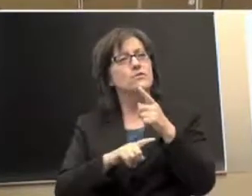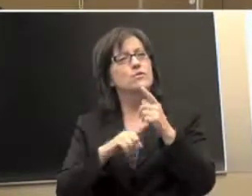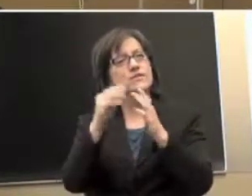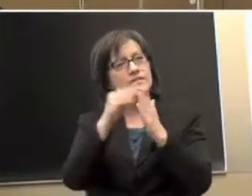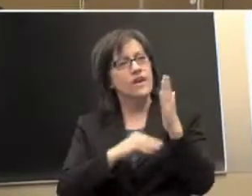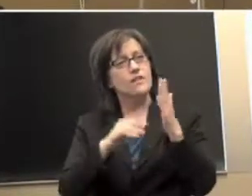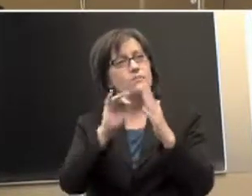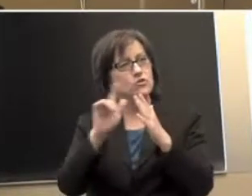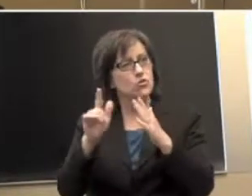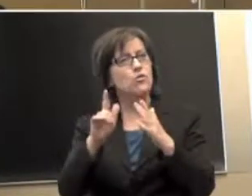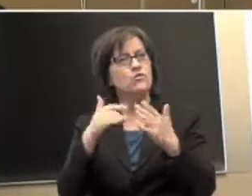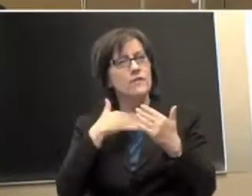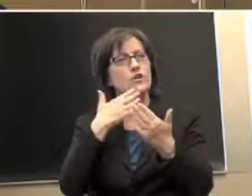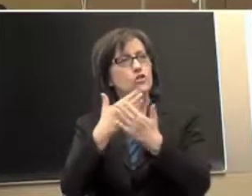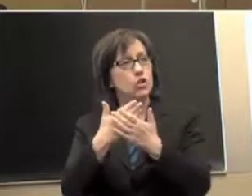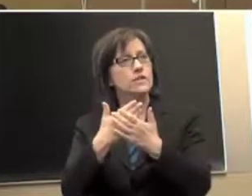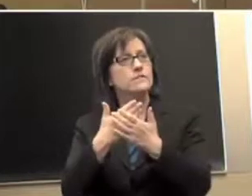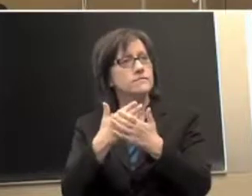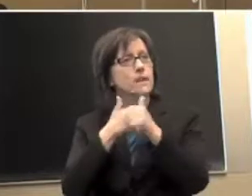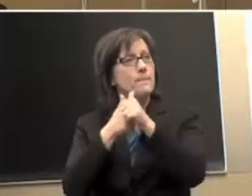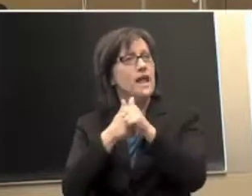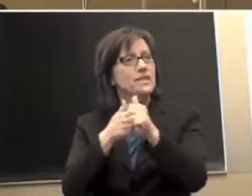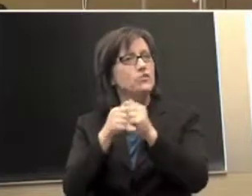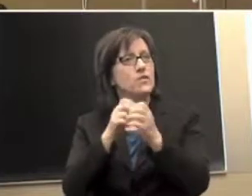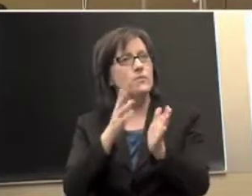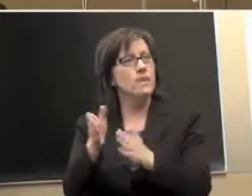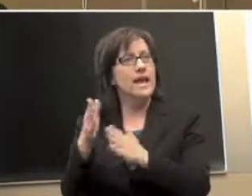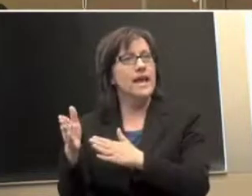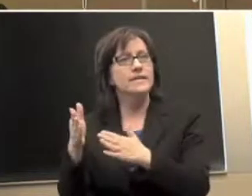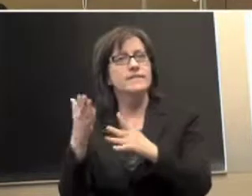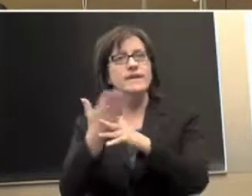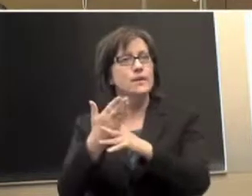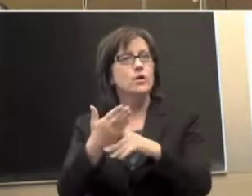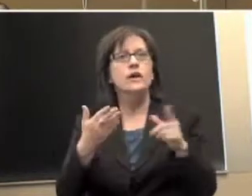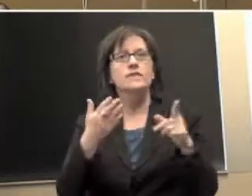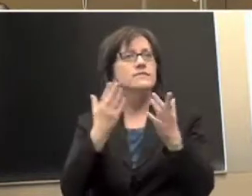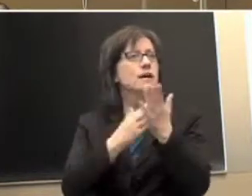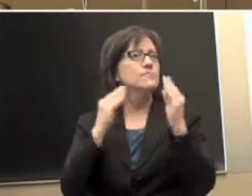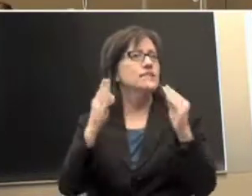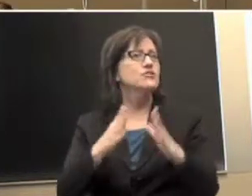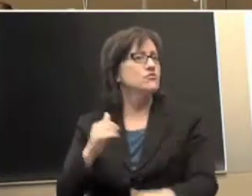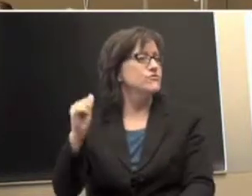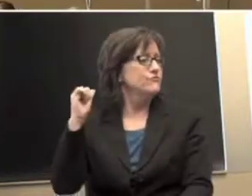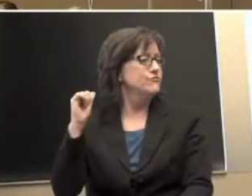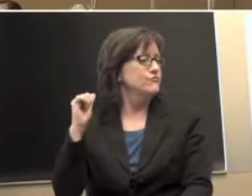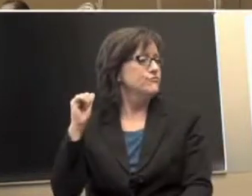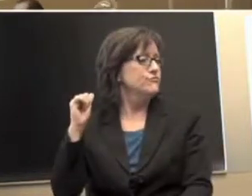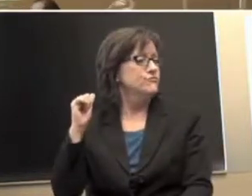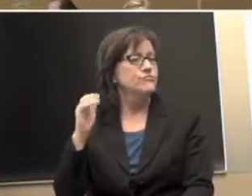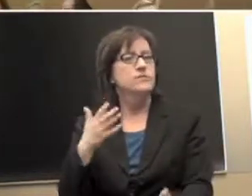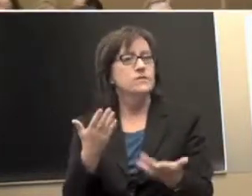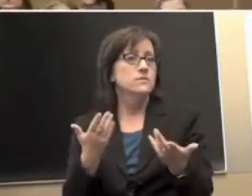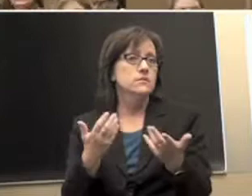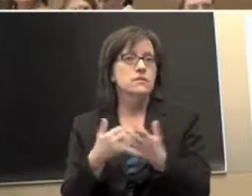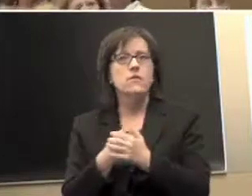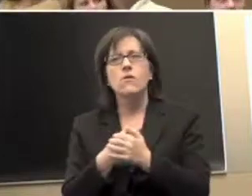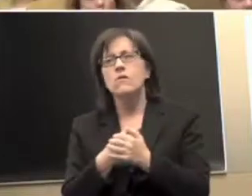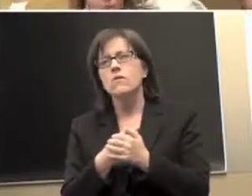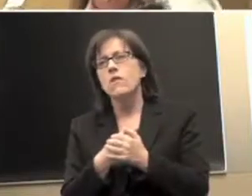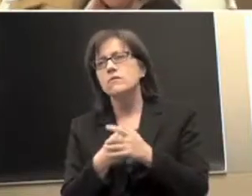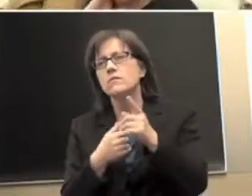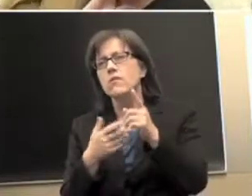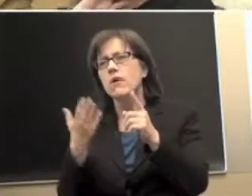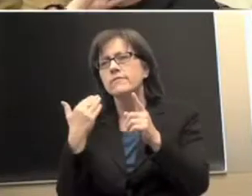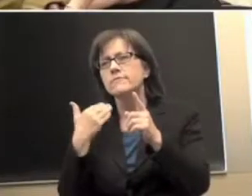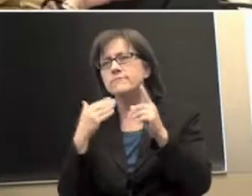frustrated, I can take a break. Do we ever have teachers who go, no, not right now? But we also said that, you know, it would be important for him to be in a class with either a